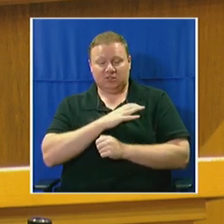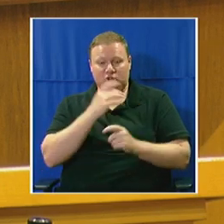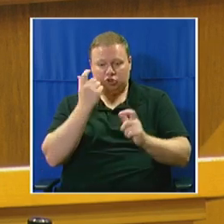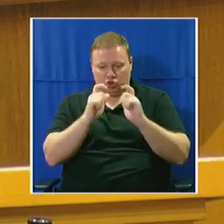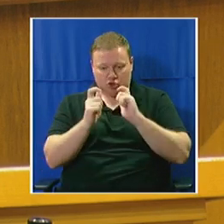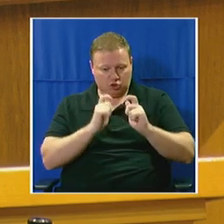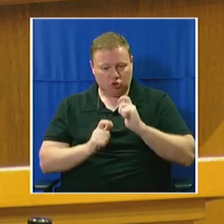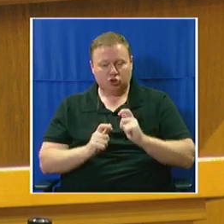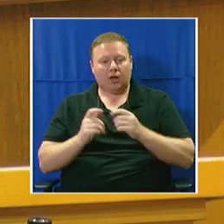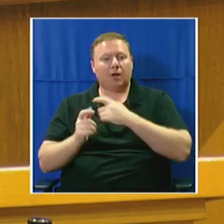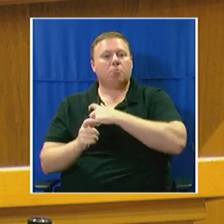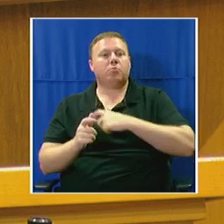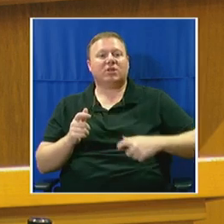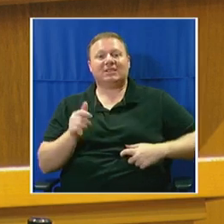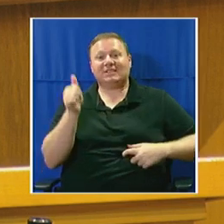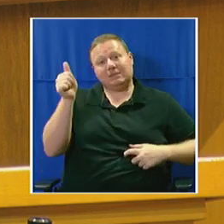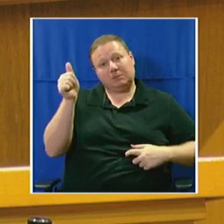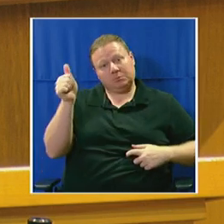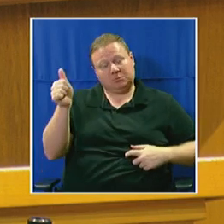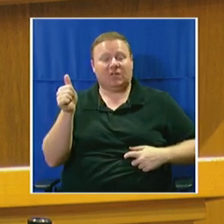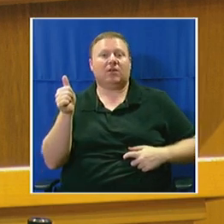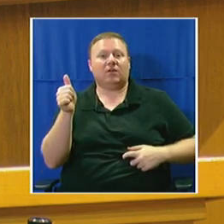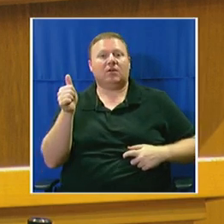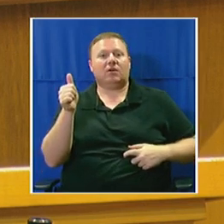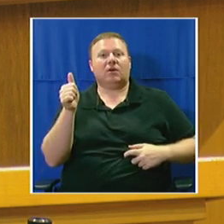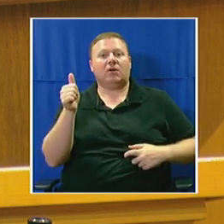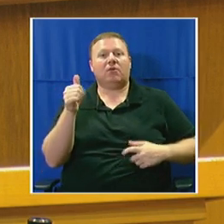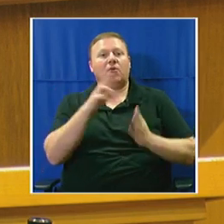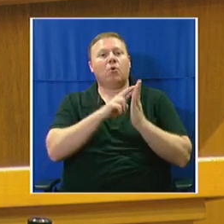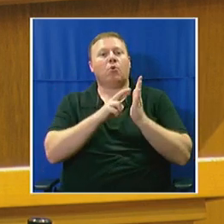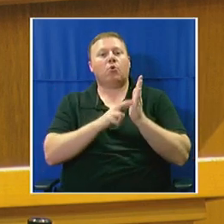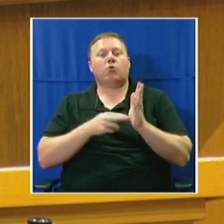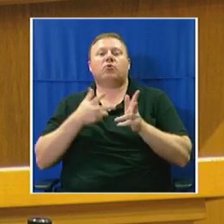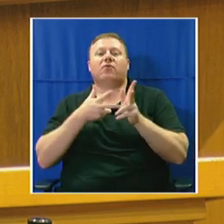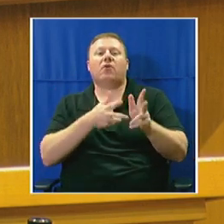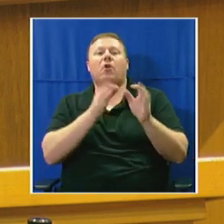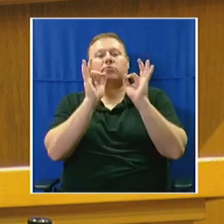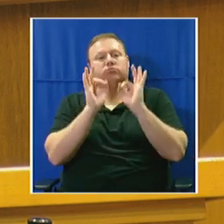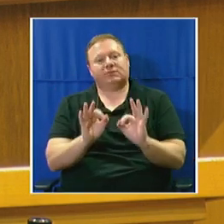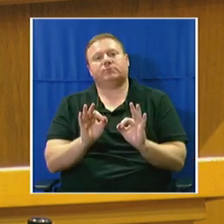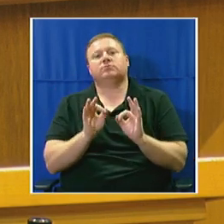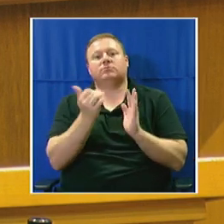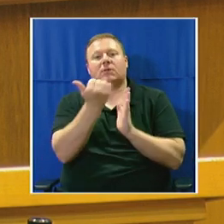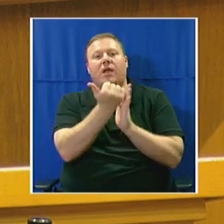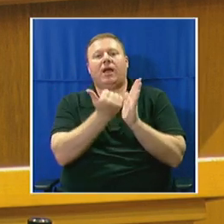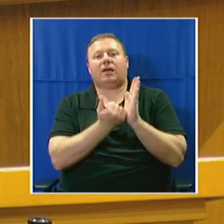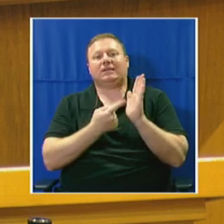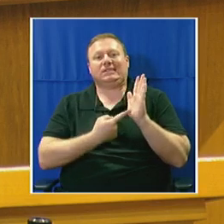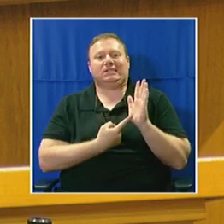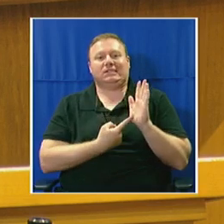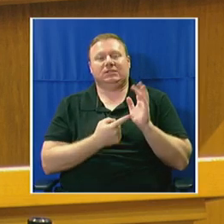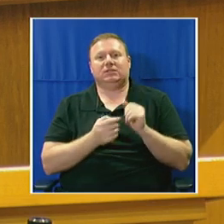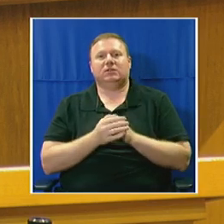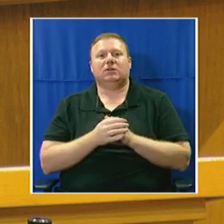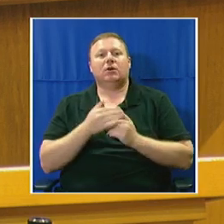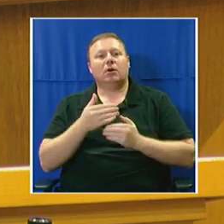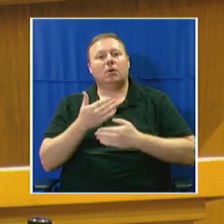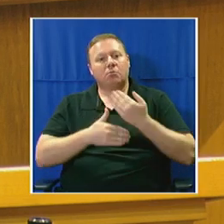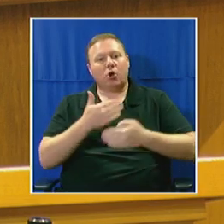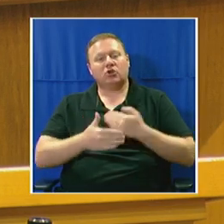representations for consideration by the committee by 8th August 2019 in reaching its findings the committee